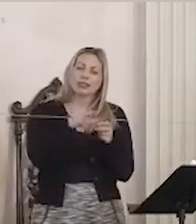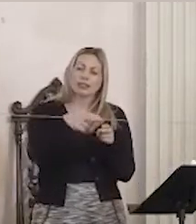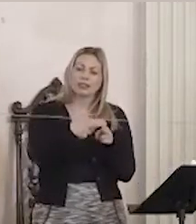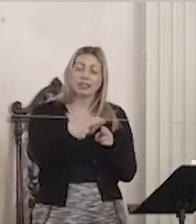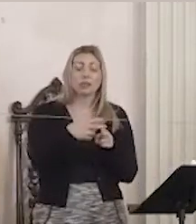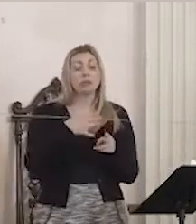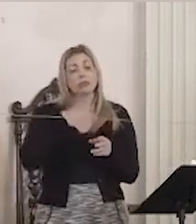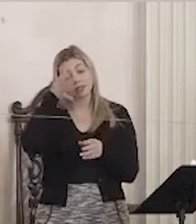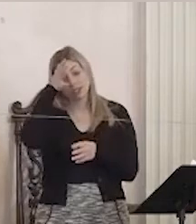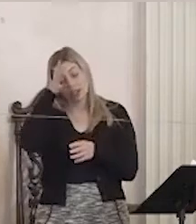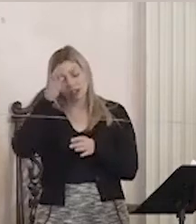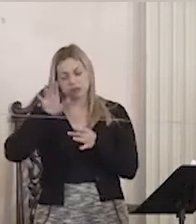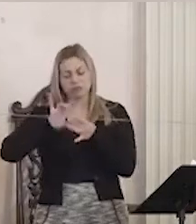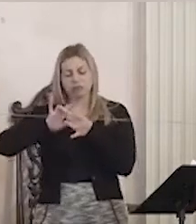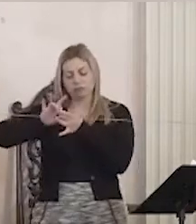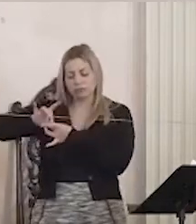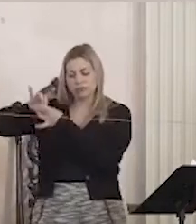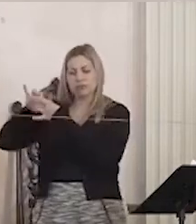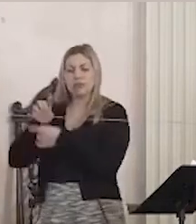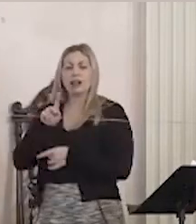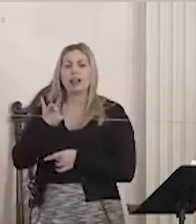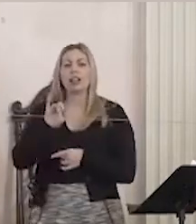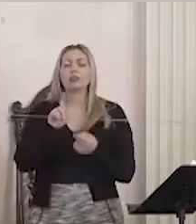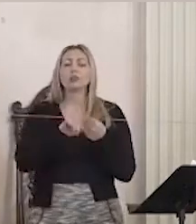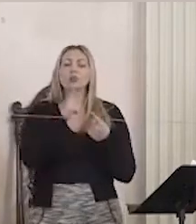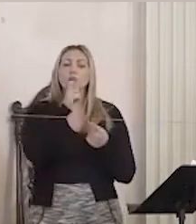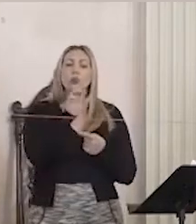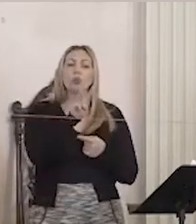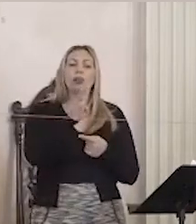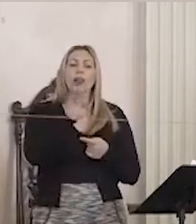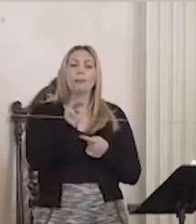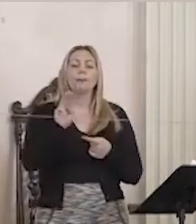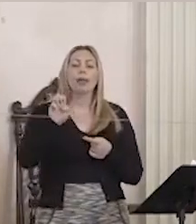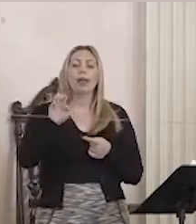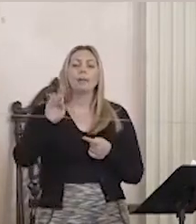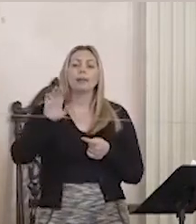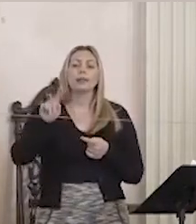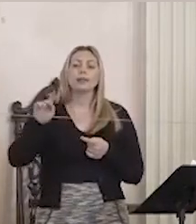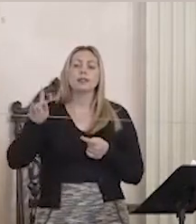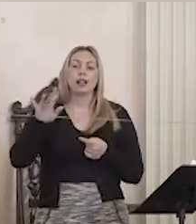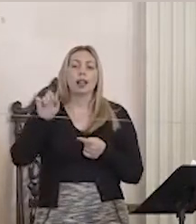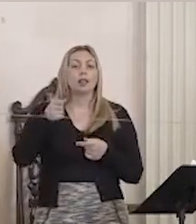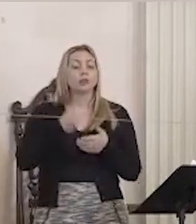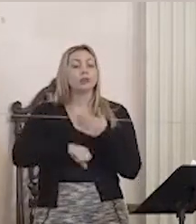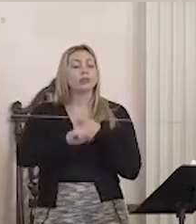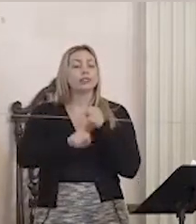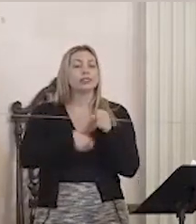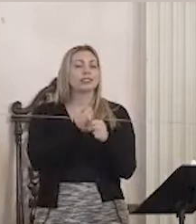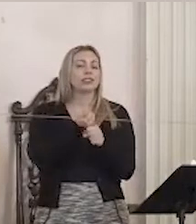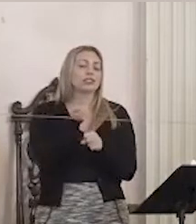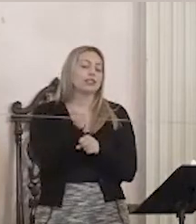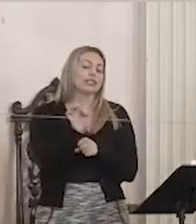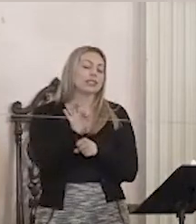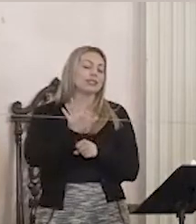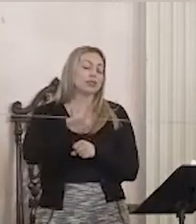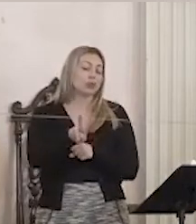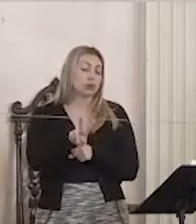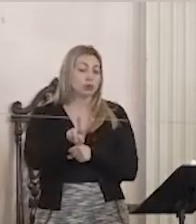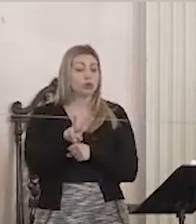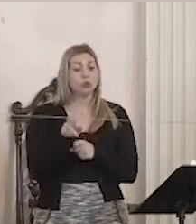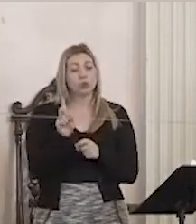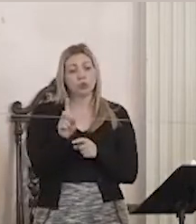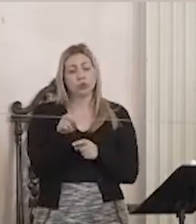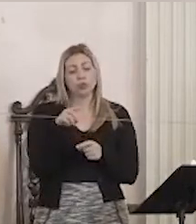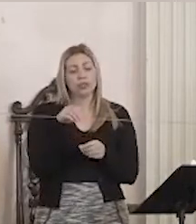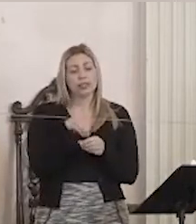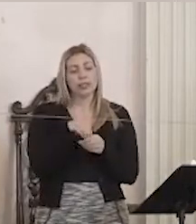dad traced the name Kyle back to William Emmett Kyle, born in 1752 in the Crag